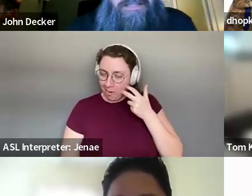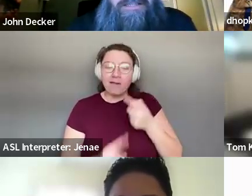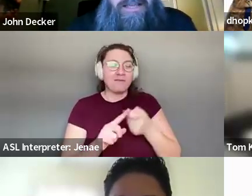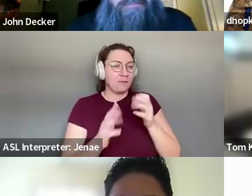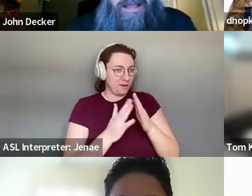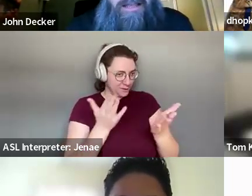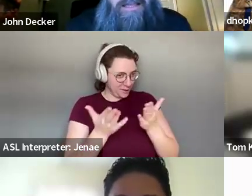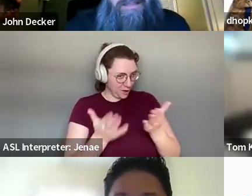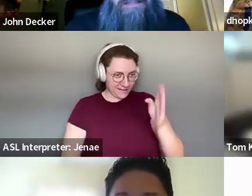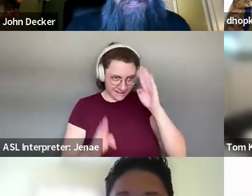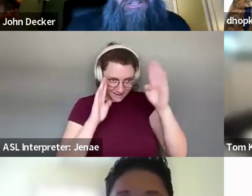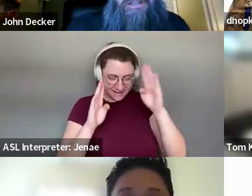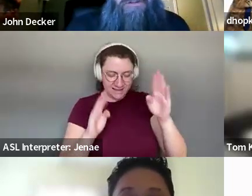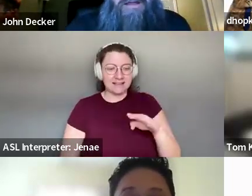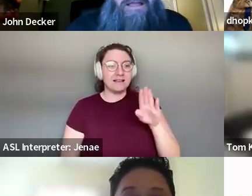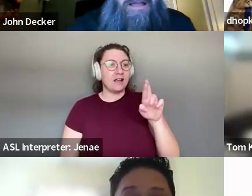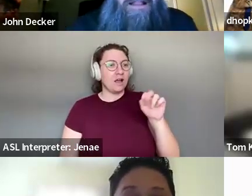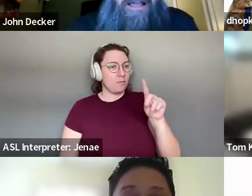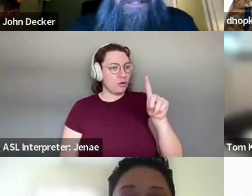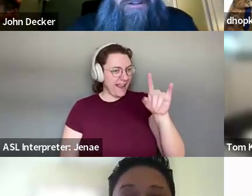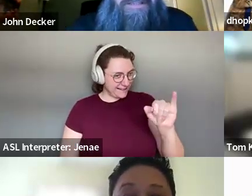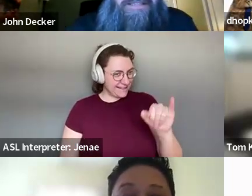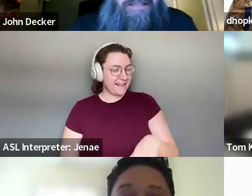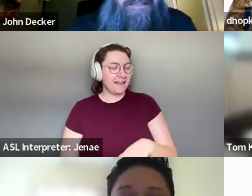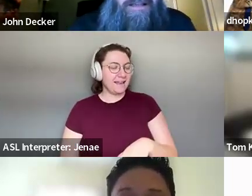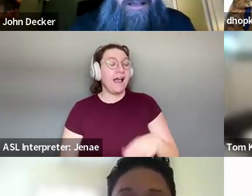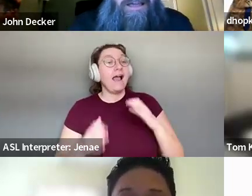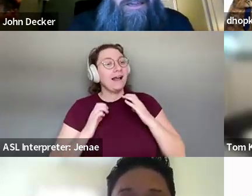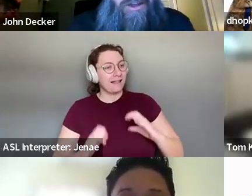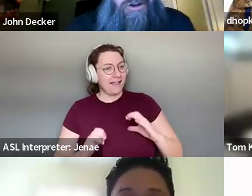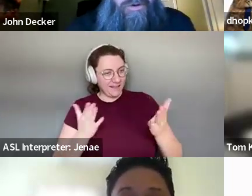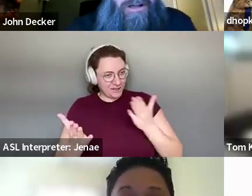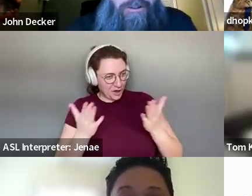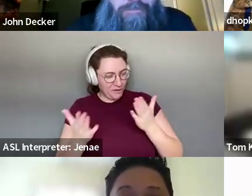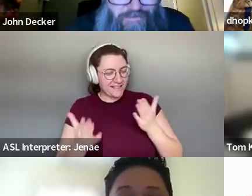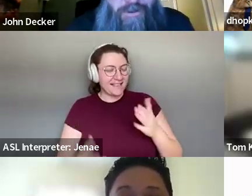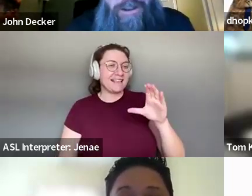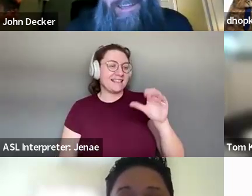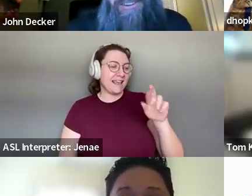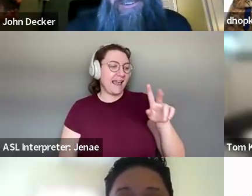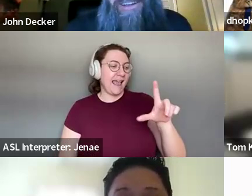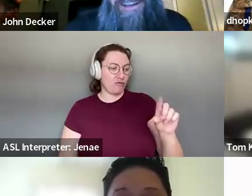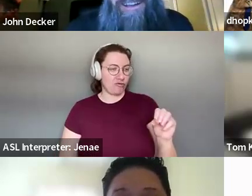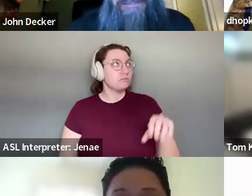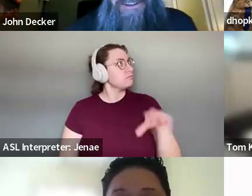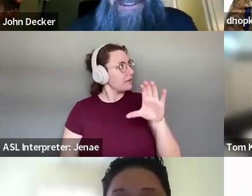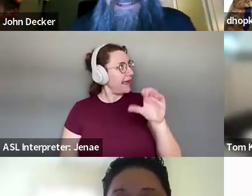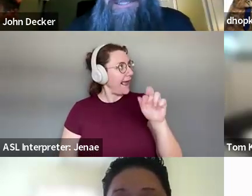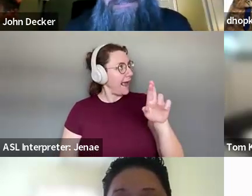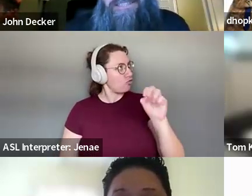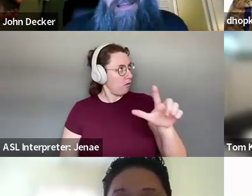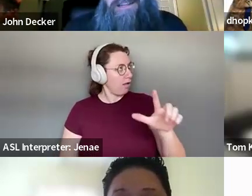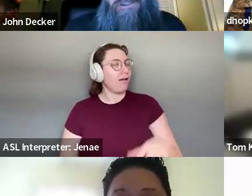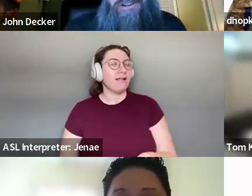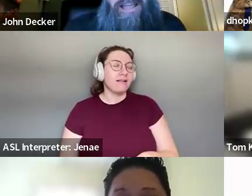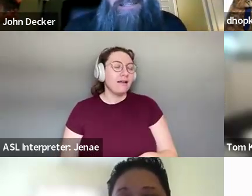Community Services and Brandy. And then additionally from Client Services, Carol Wellhome. Good morning, Carol, our